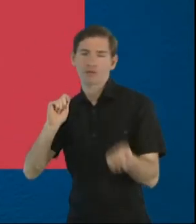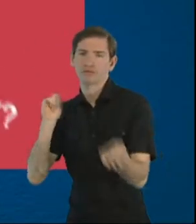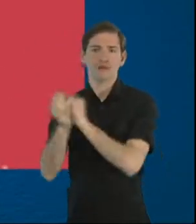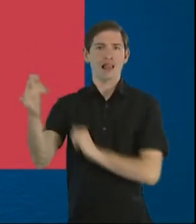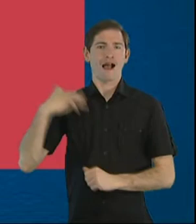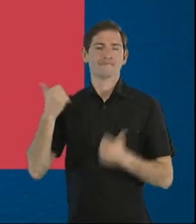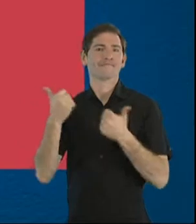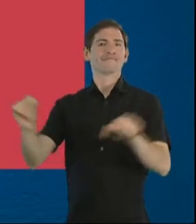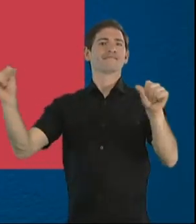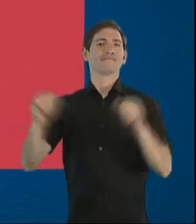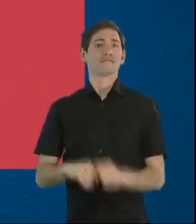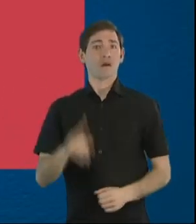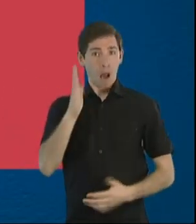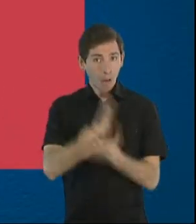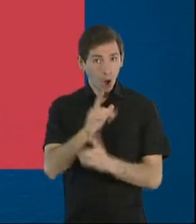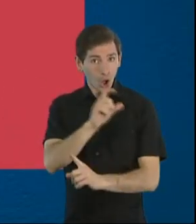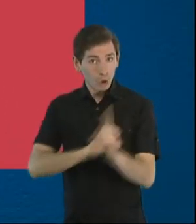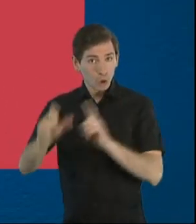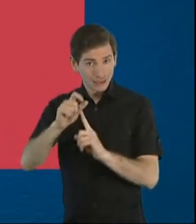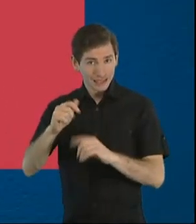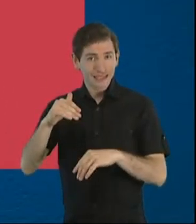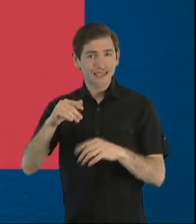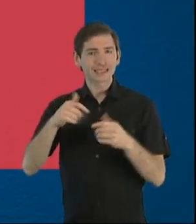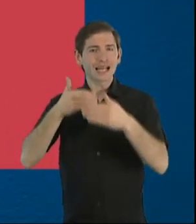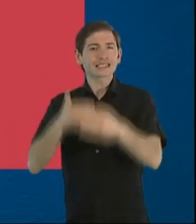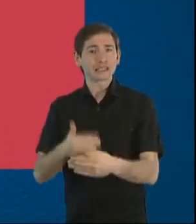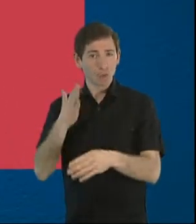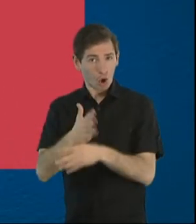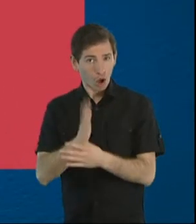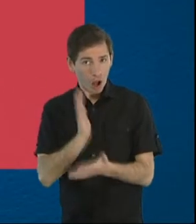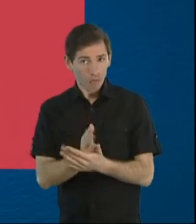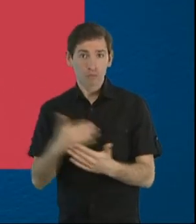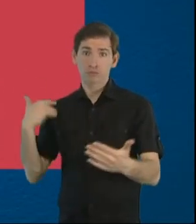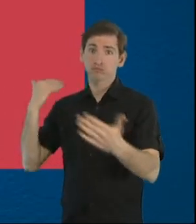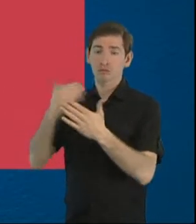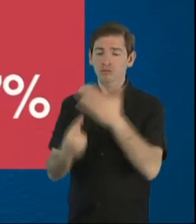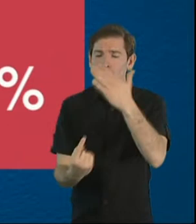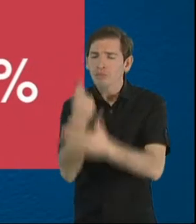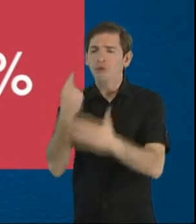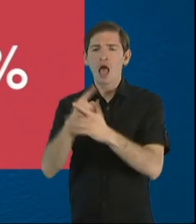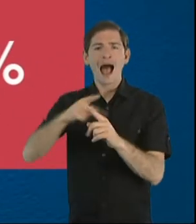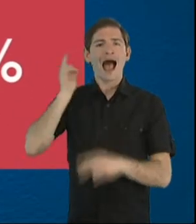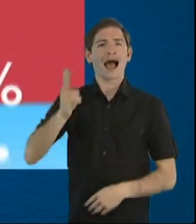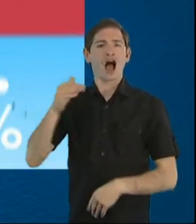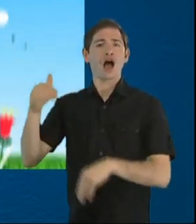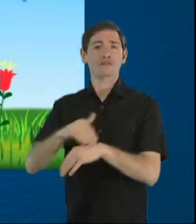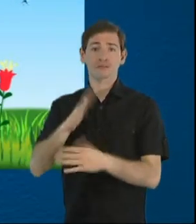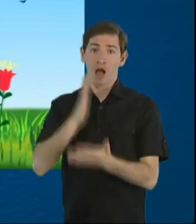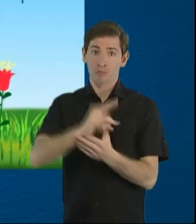work? Over 5 years, the frequency of reoffending for community sentencing has fallen by